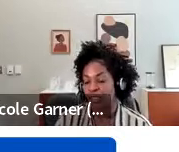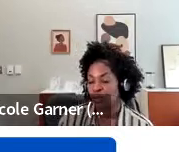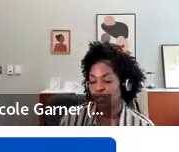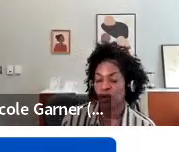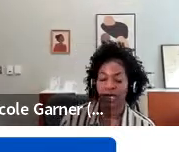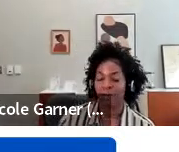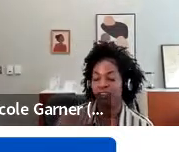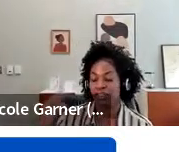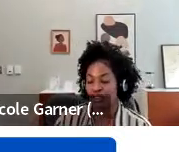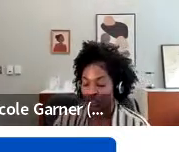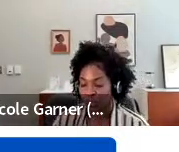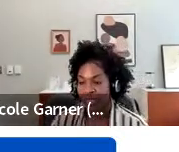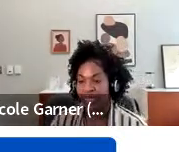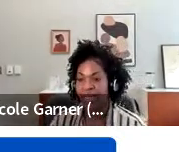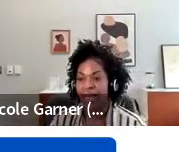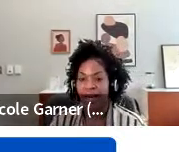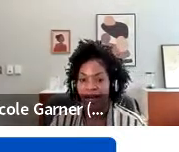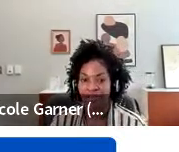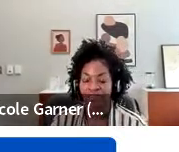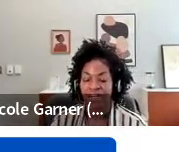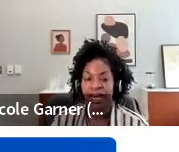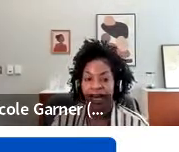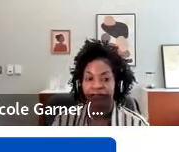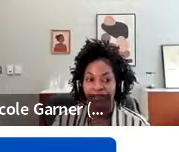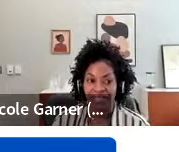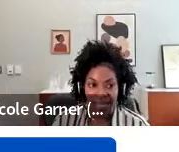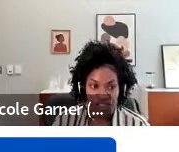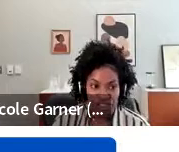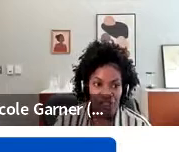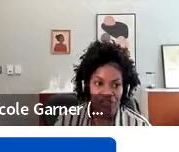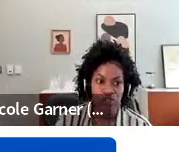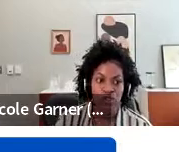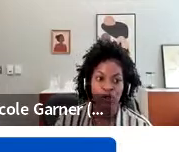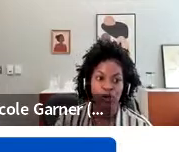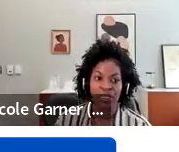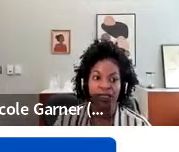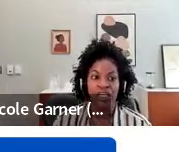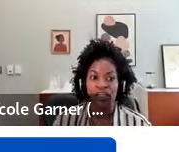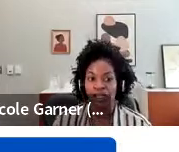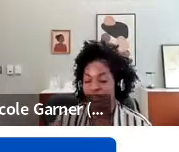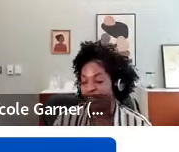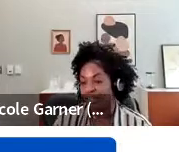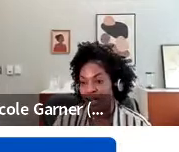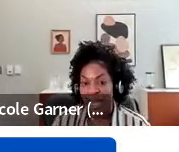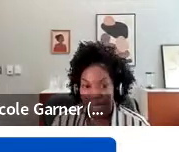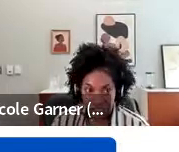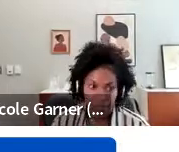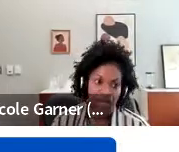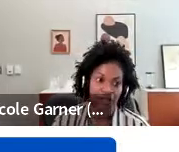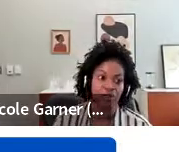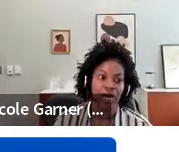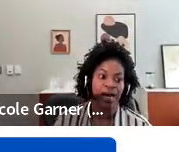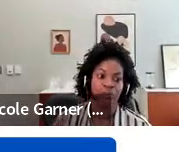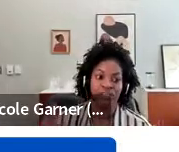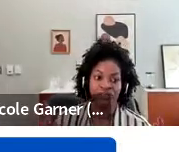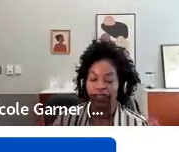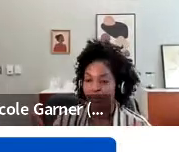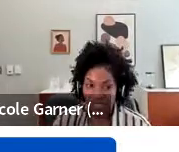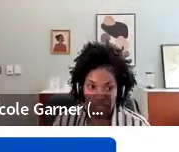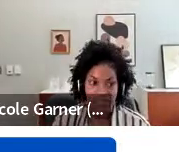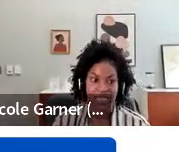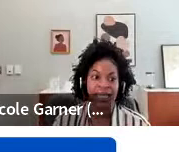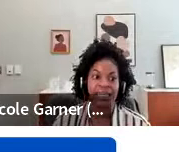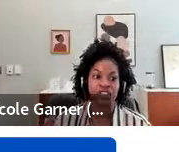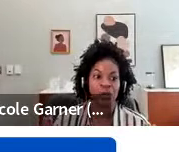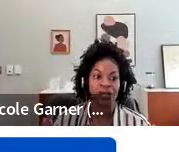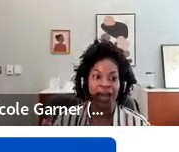winter of 2021 up until the spring of last year. This is where we, developed our logic model. We developed